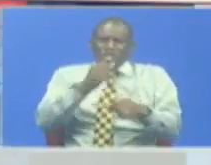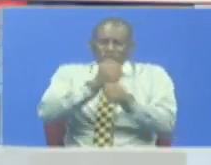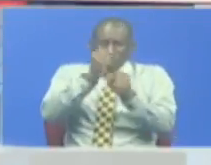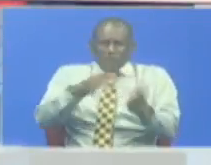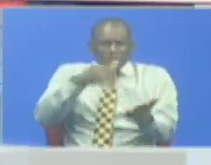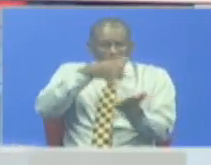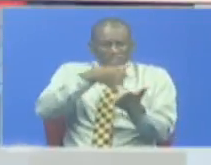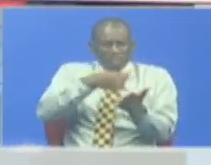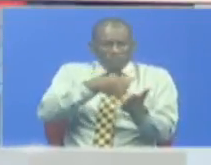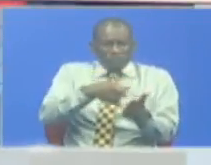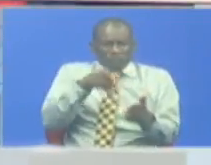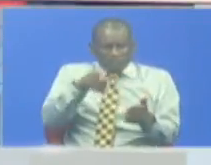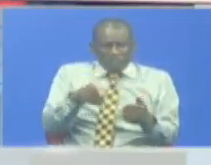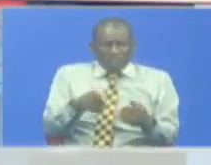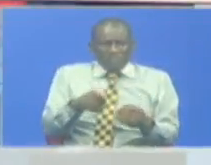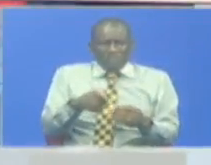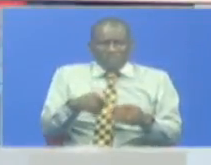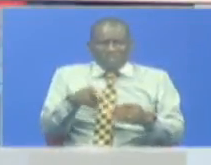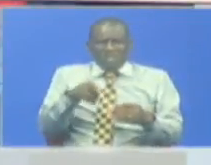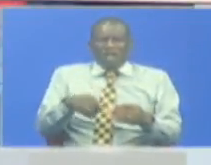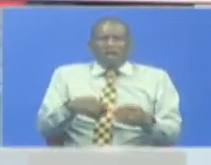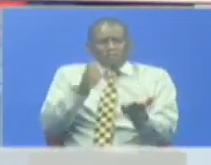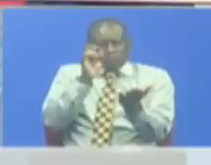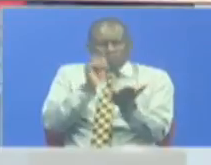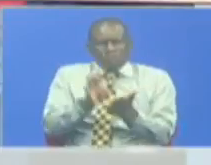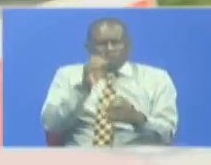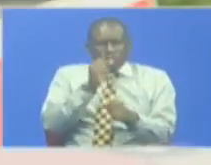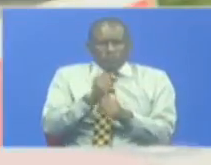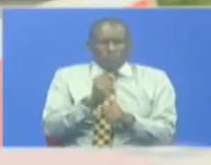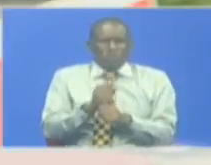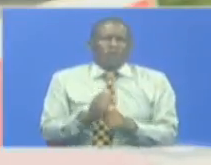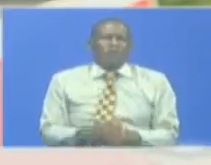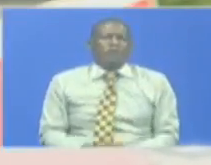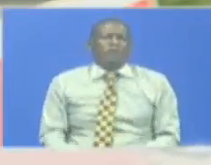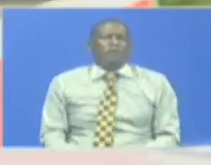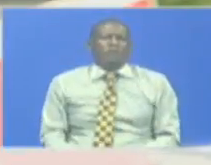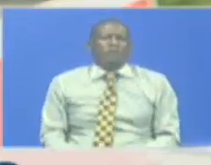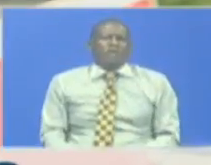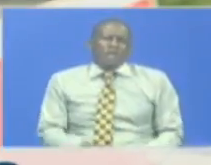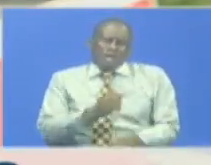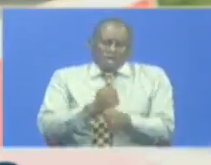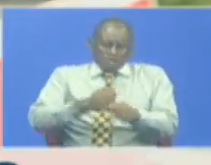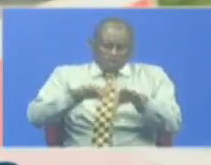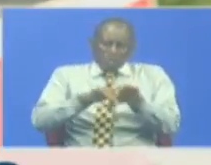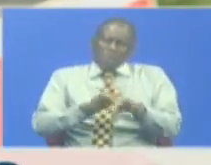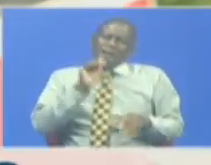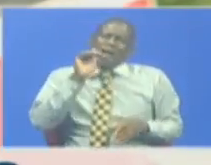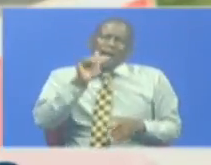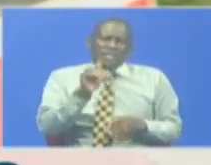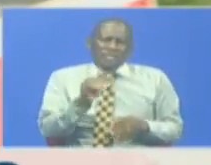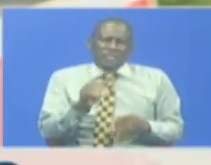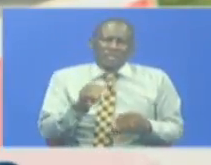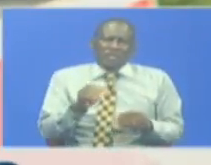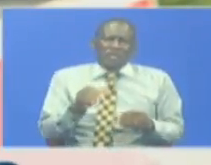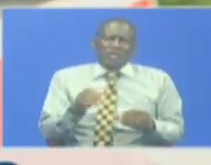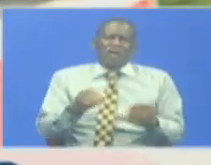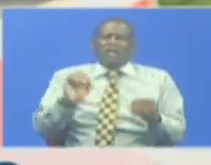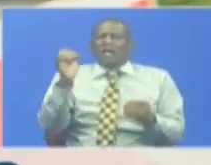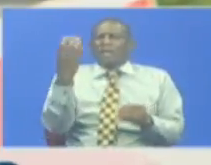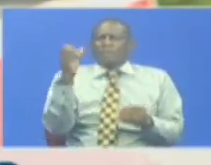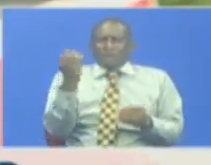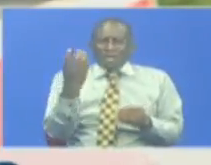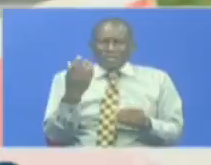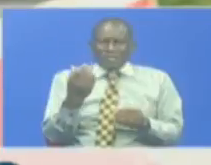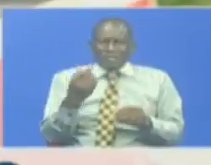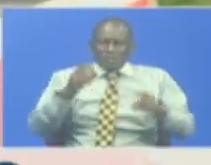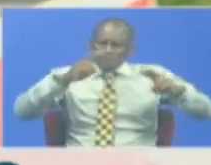katika kadhia hiyo wamesimamishwa kazi. A staff member had requested for a dispatch of an ambulance to